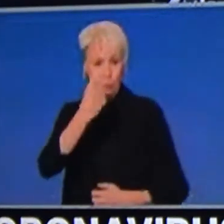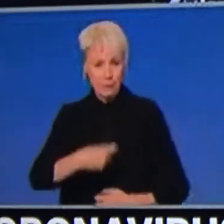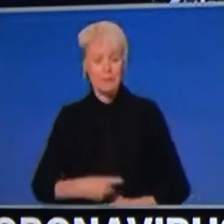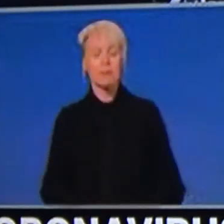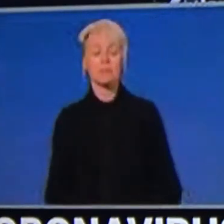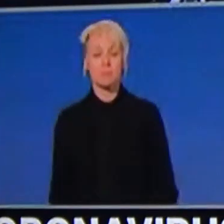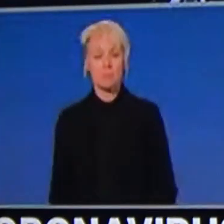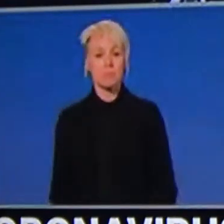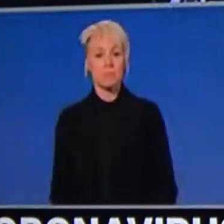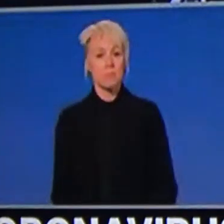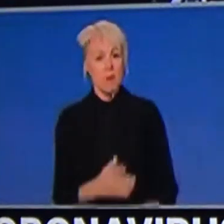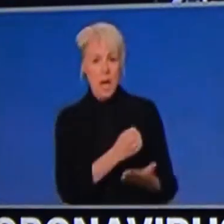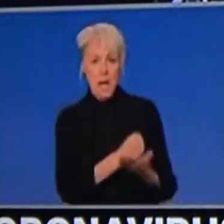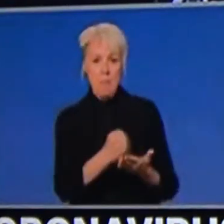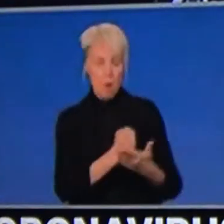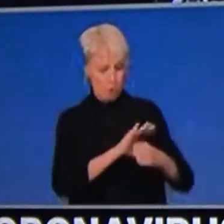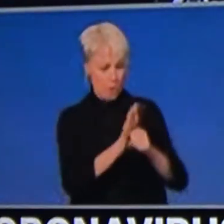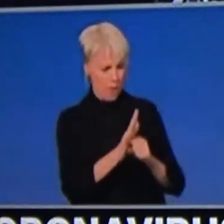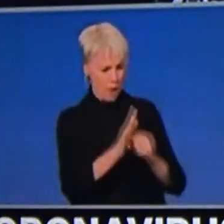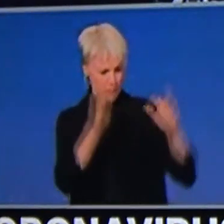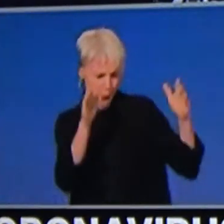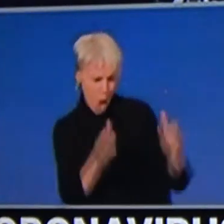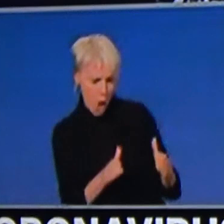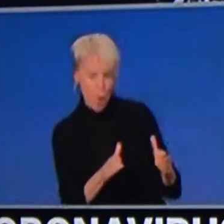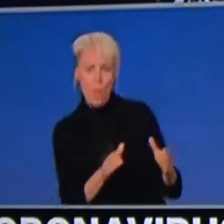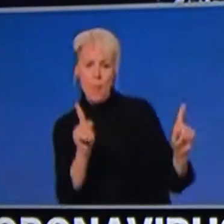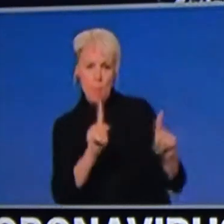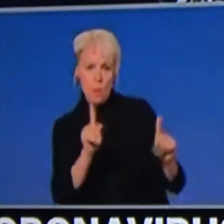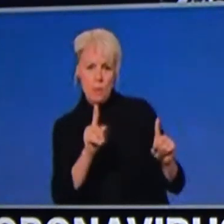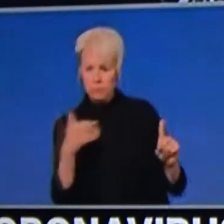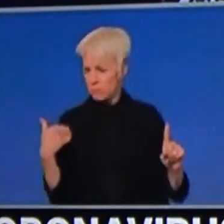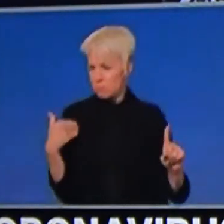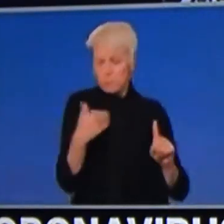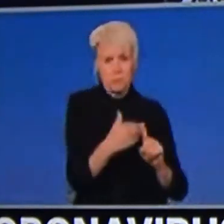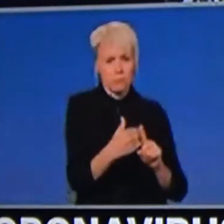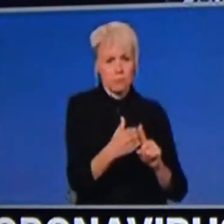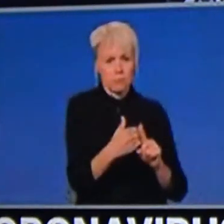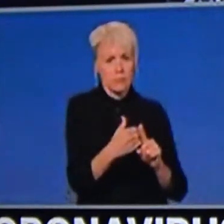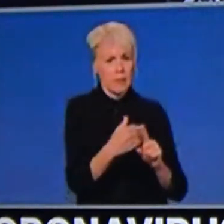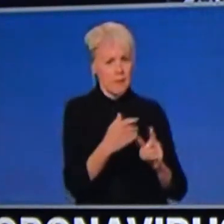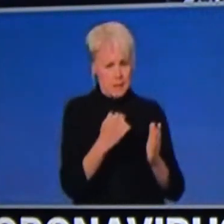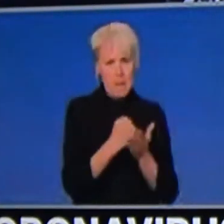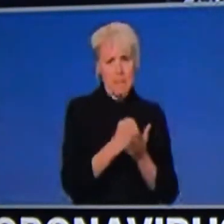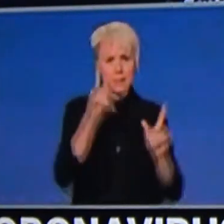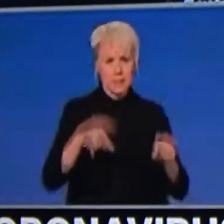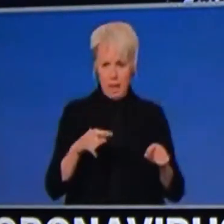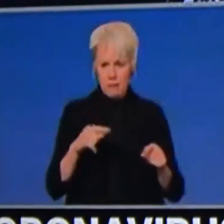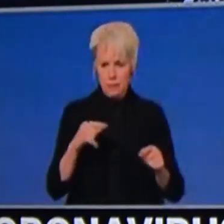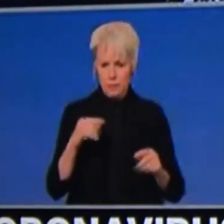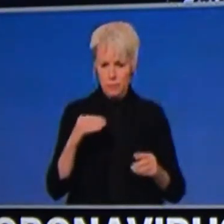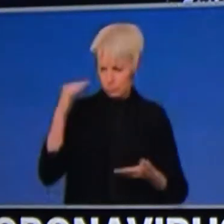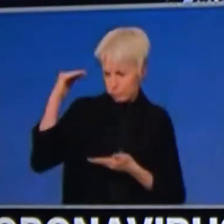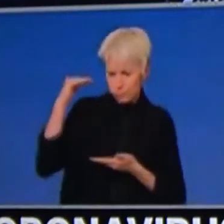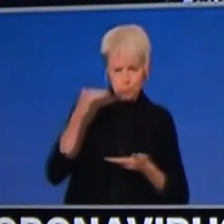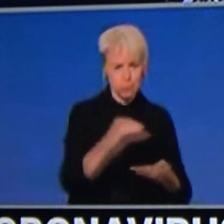very encouraging at the moment. We've had less than 50 cases a day over the last few days. Many of those cases are return